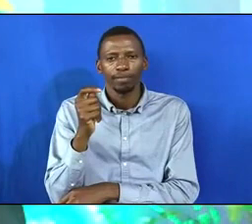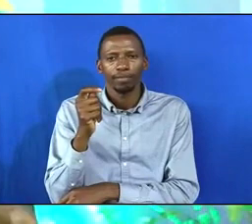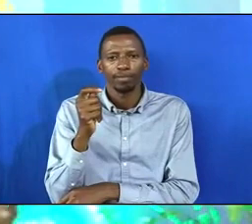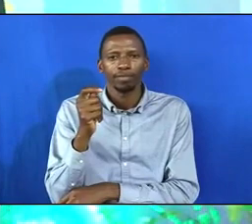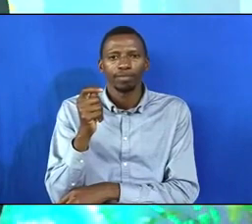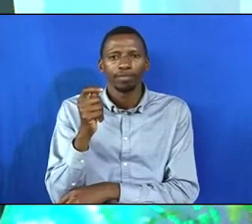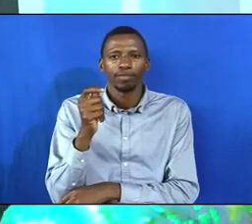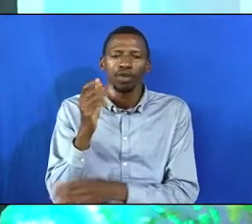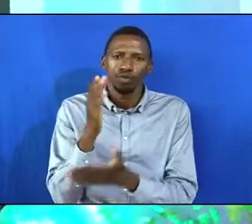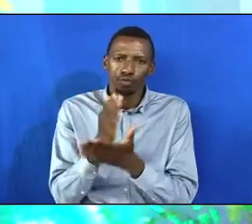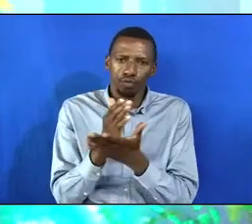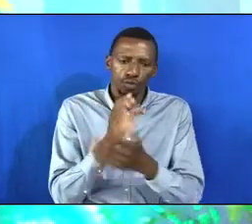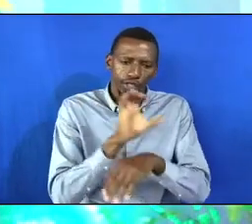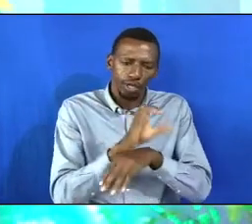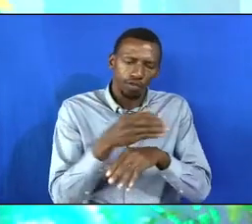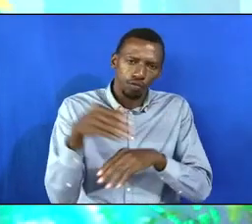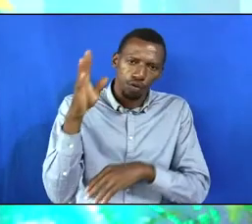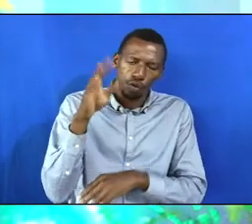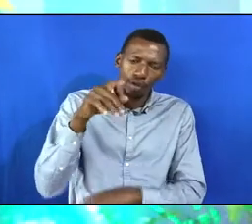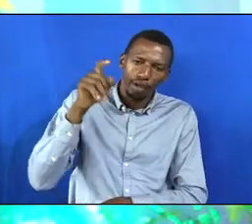Church of God requires talent,